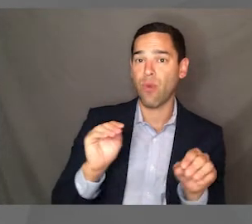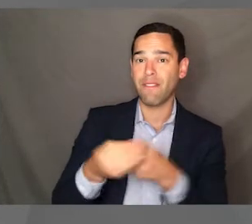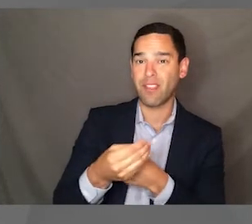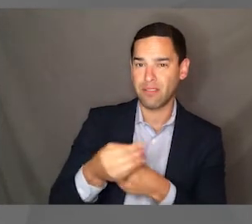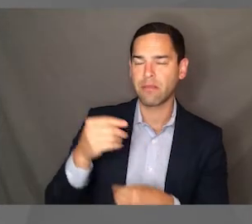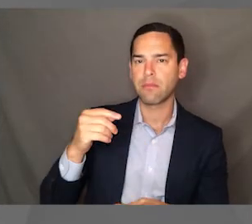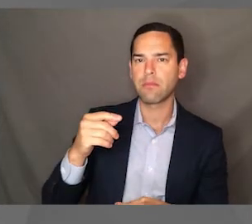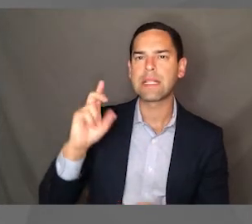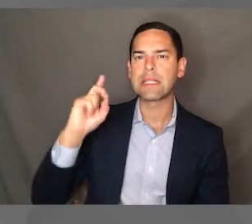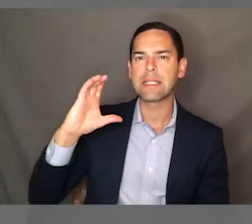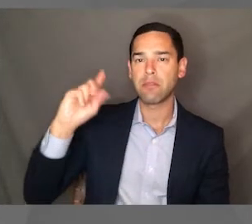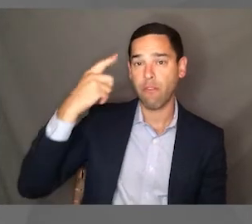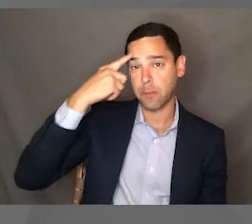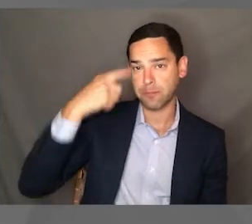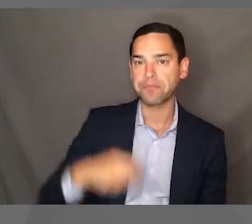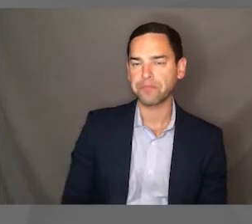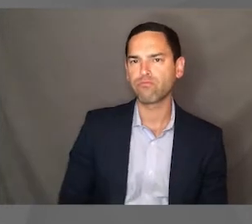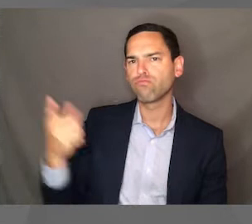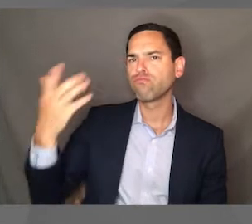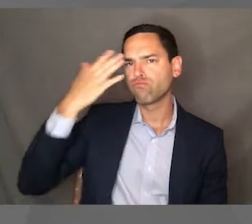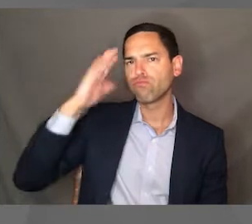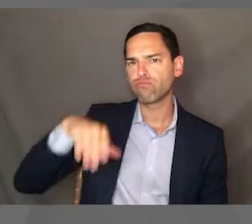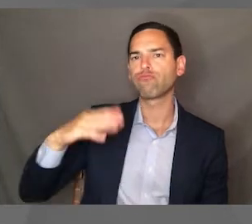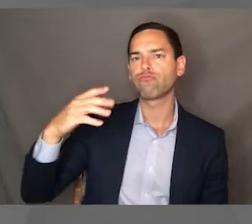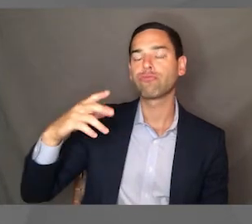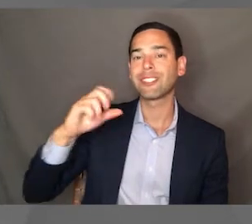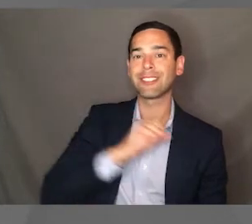Senator Harkin was one of the team leaders